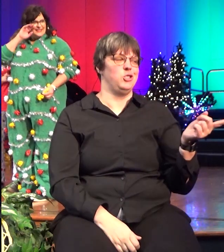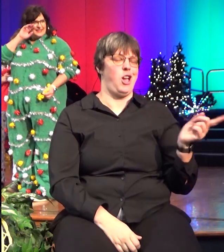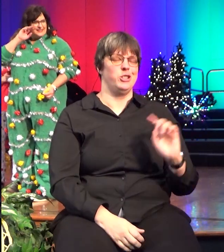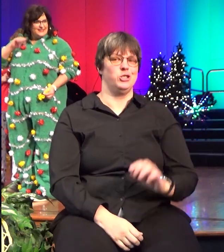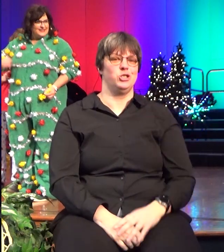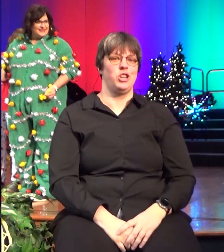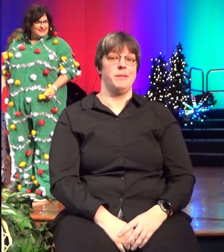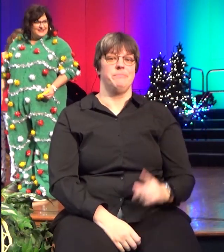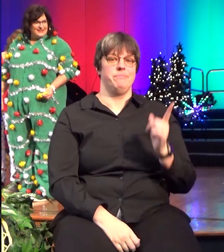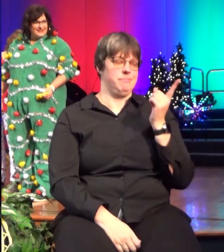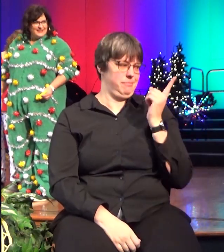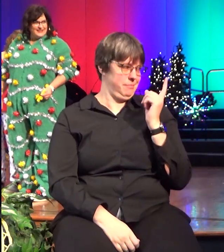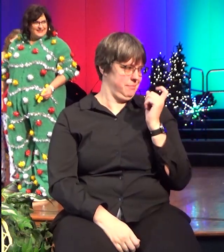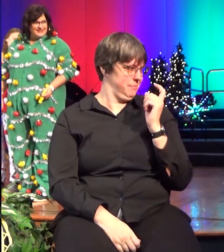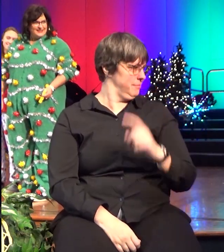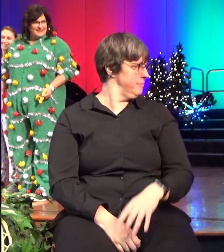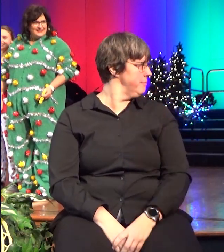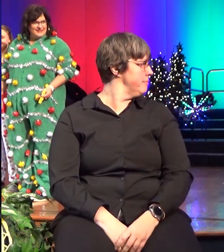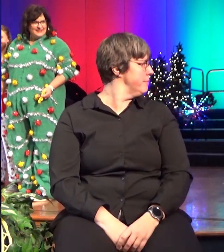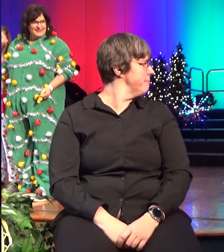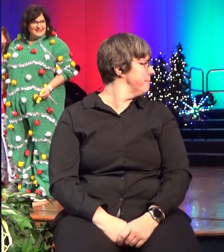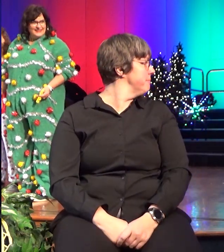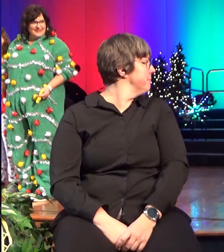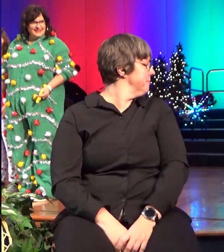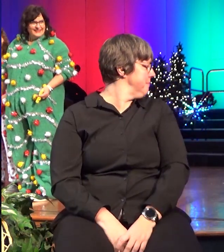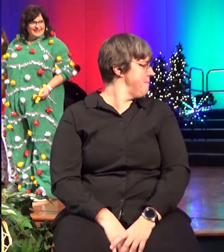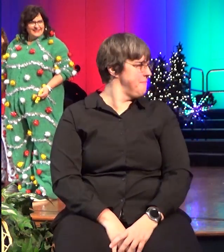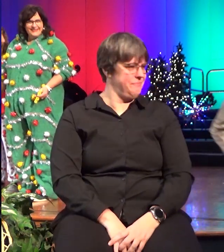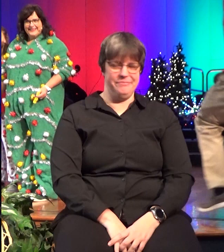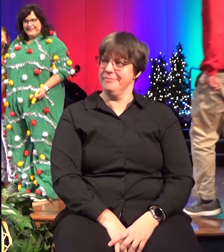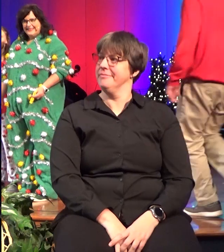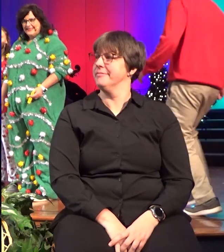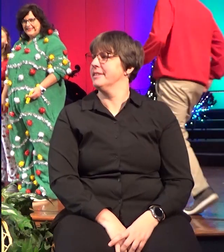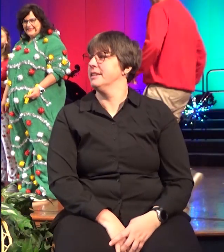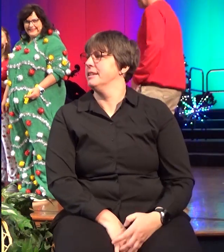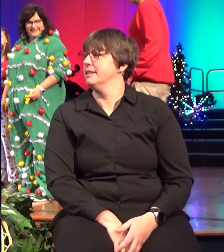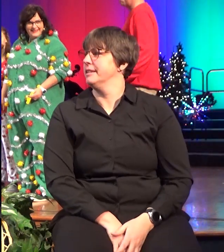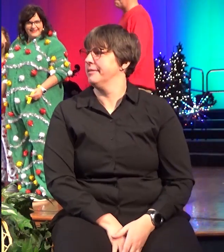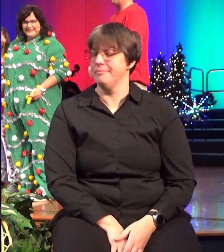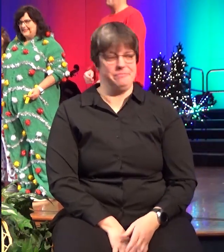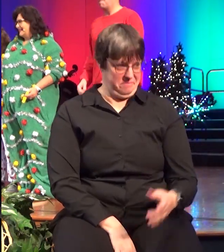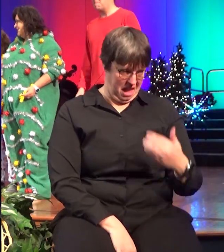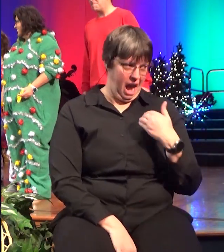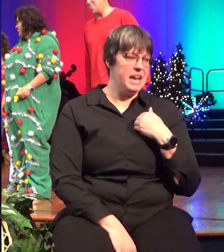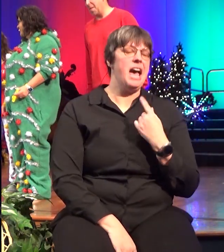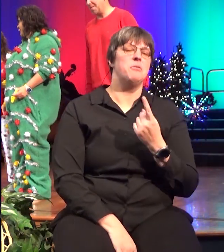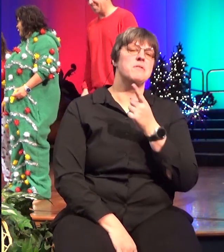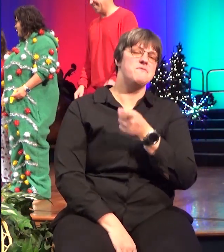Come on up here, young fellow. I've got a kazoo for you as well.